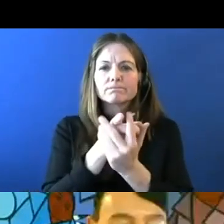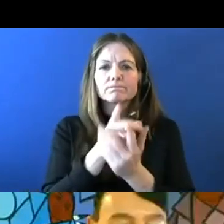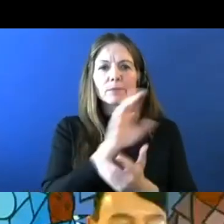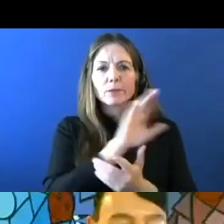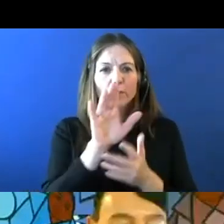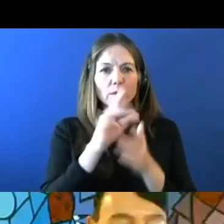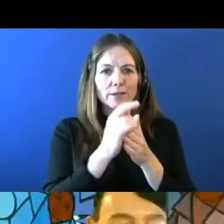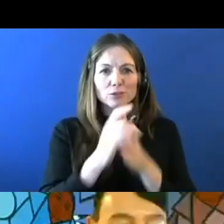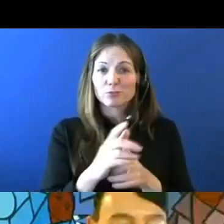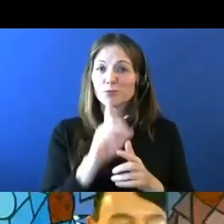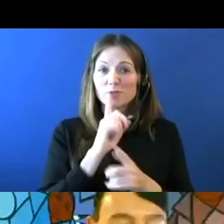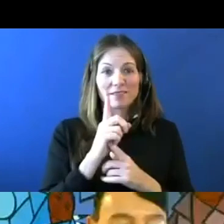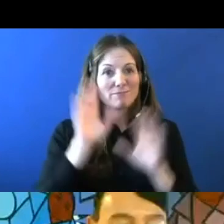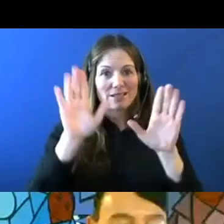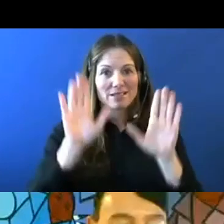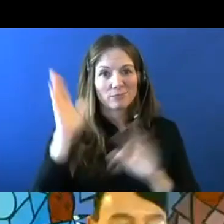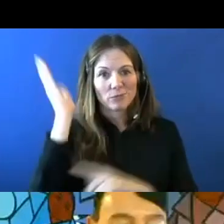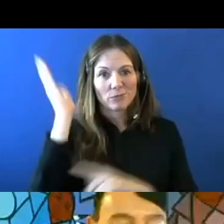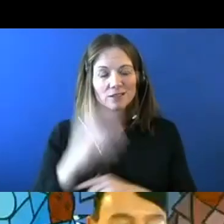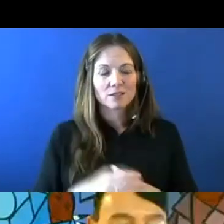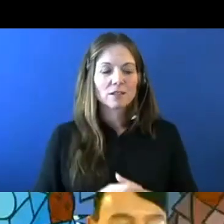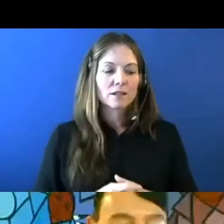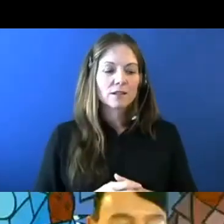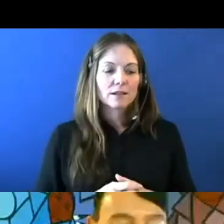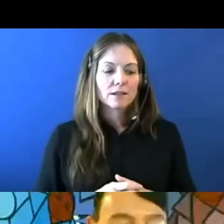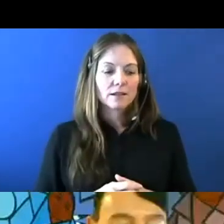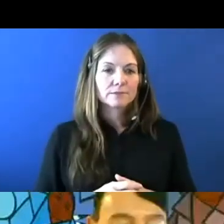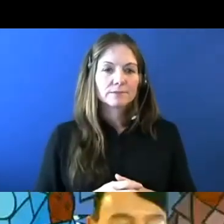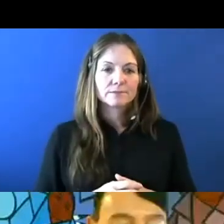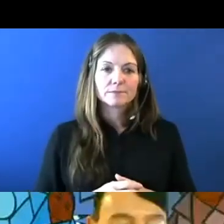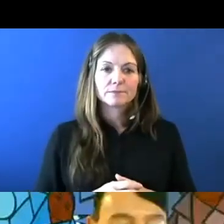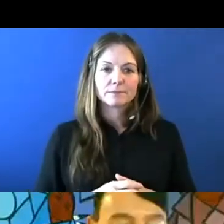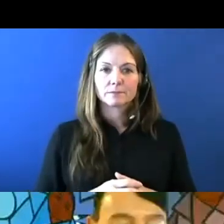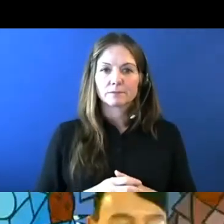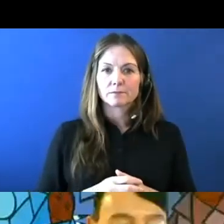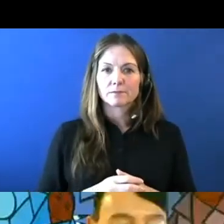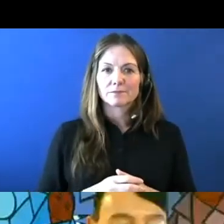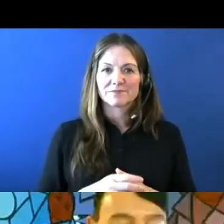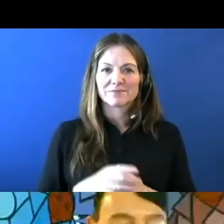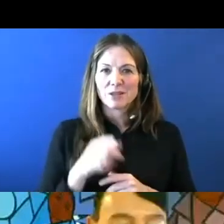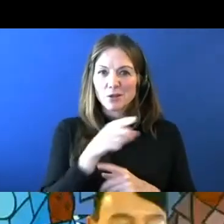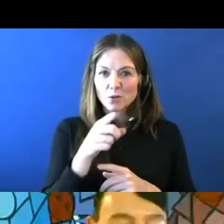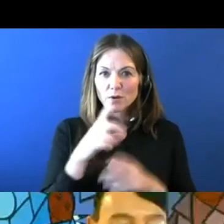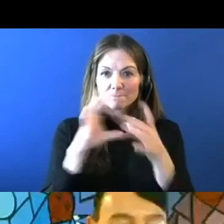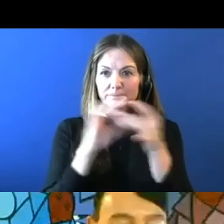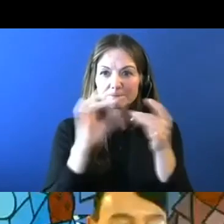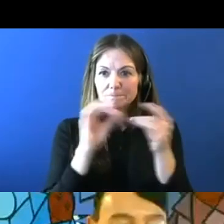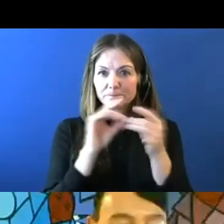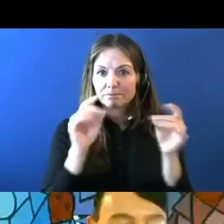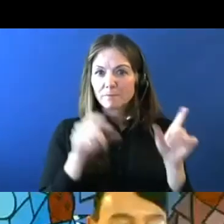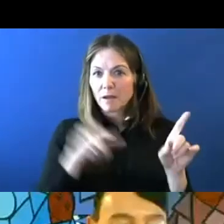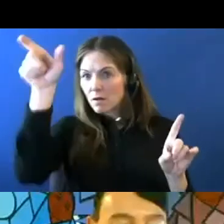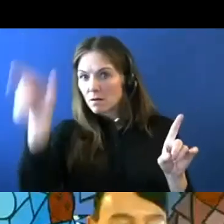brilliant presentation. And while you were talking, of course, I'm scrolling, looking at who's all present here, and I just